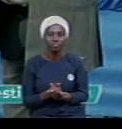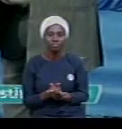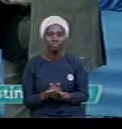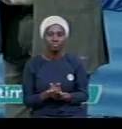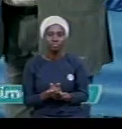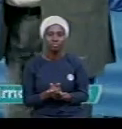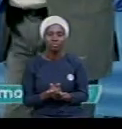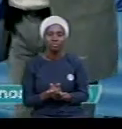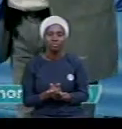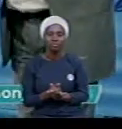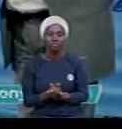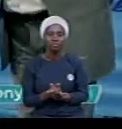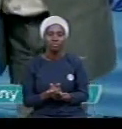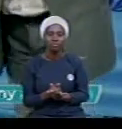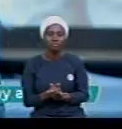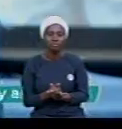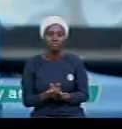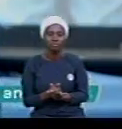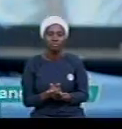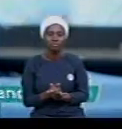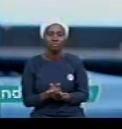thing to share.